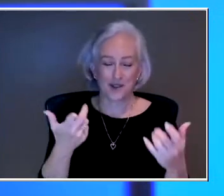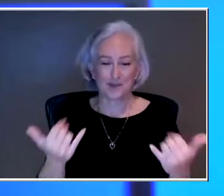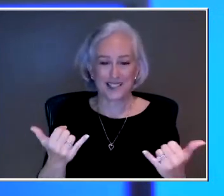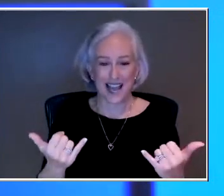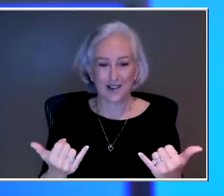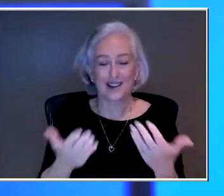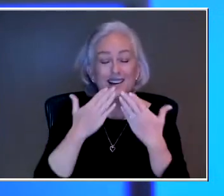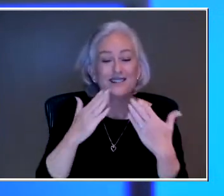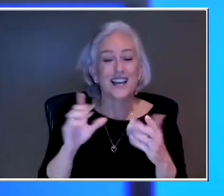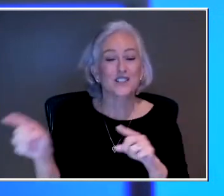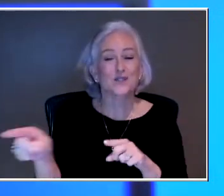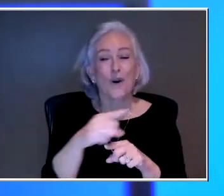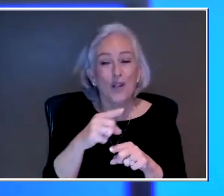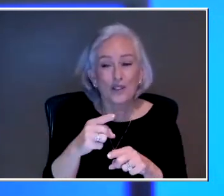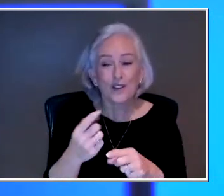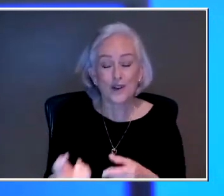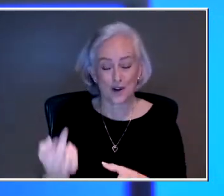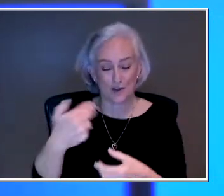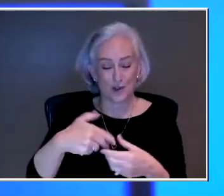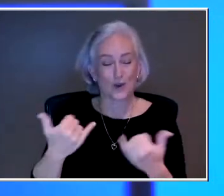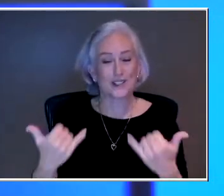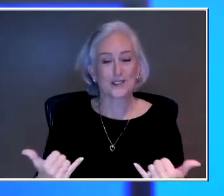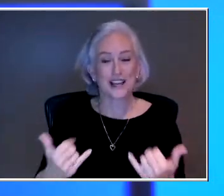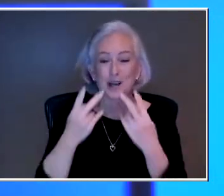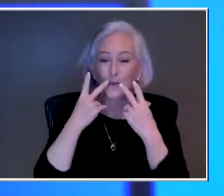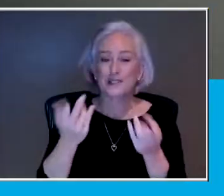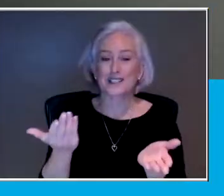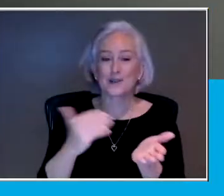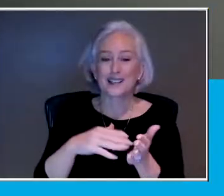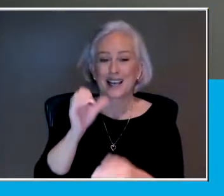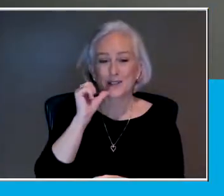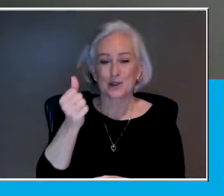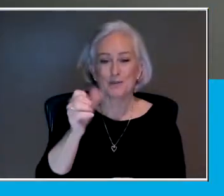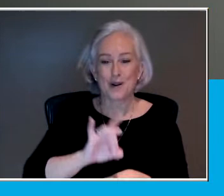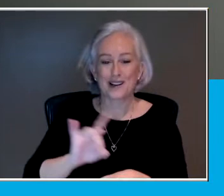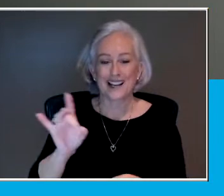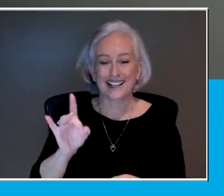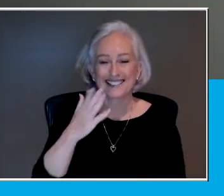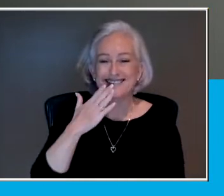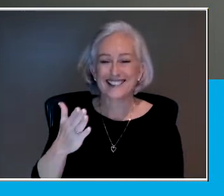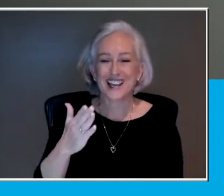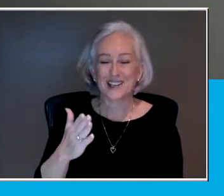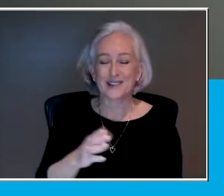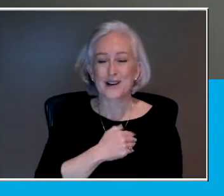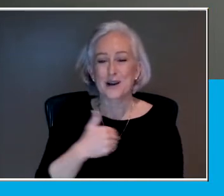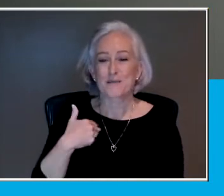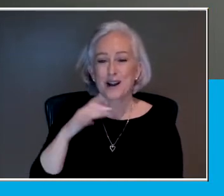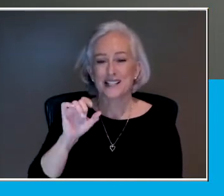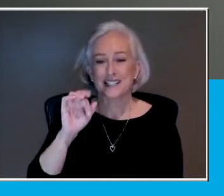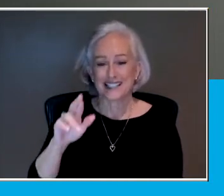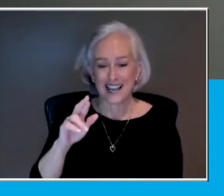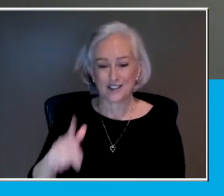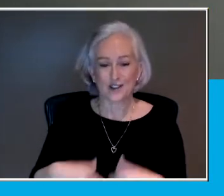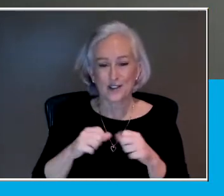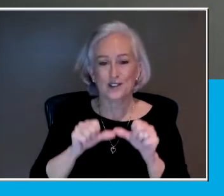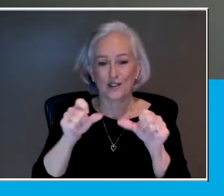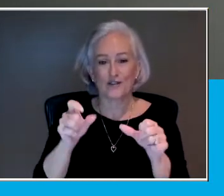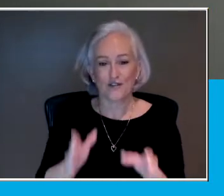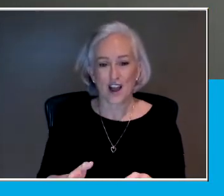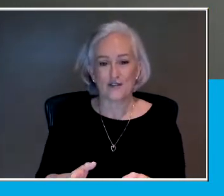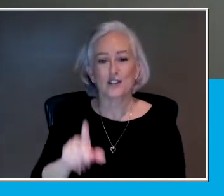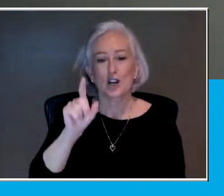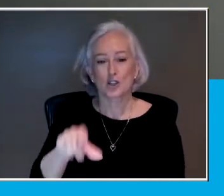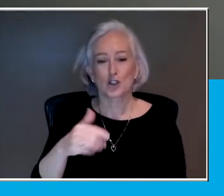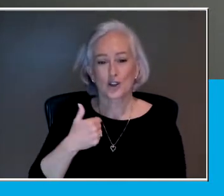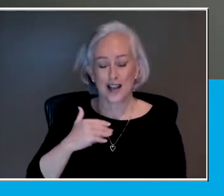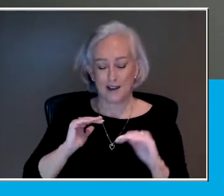viewers for being with us today. We'll see you back here tomorrow at 8 o'clock. Breast cancer survivors deserve the chest they want, and they shouldn't